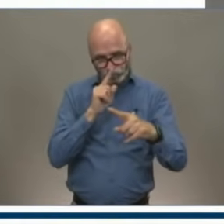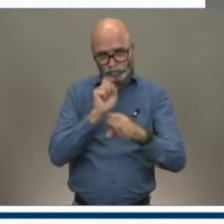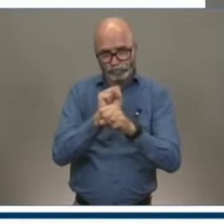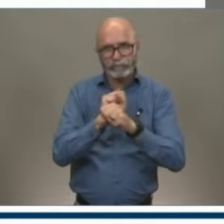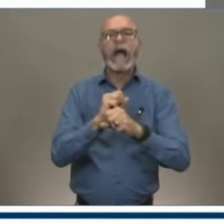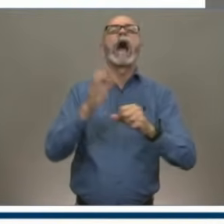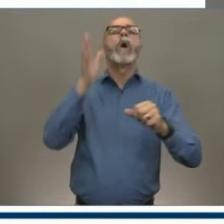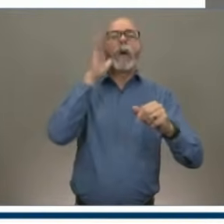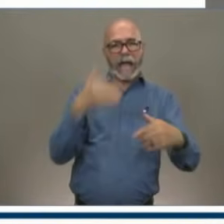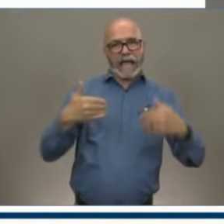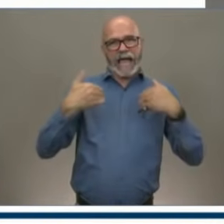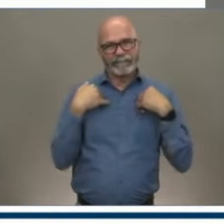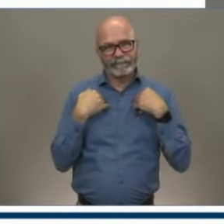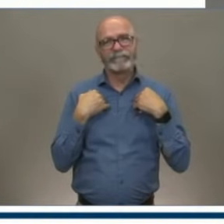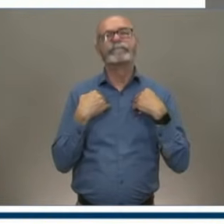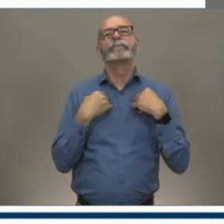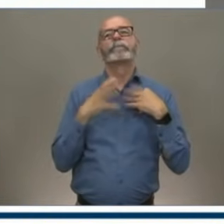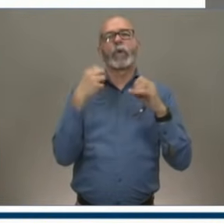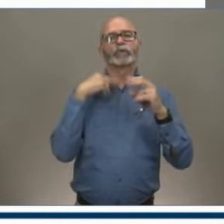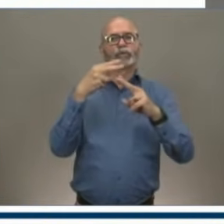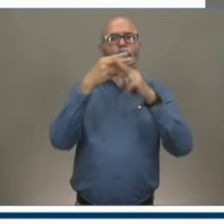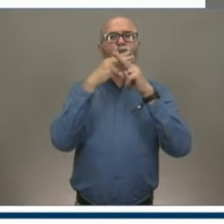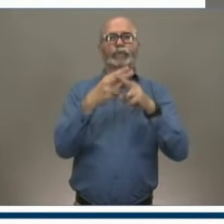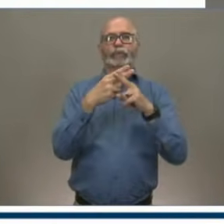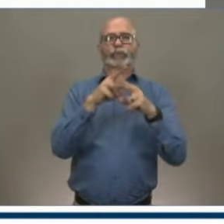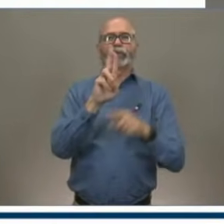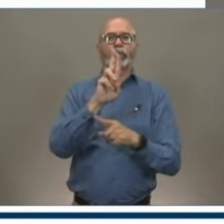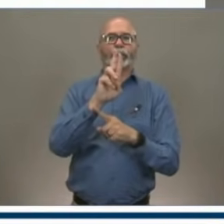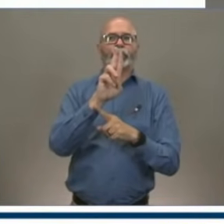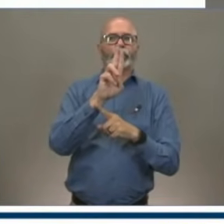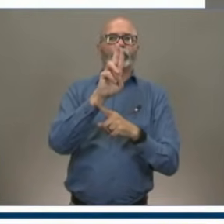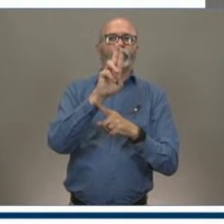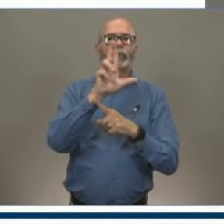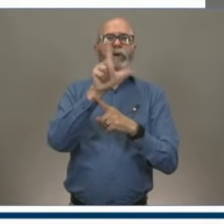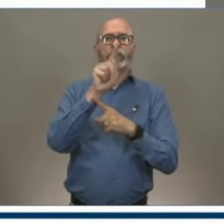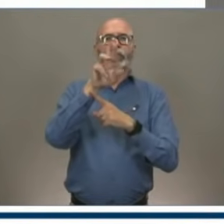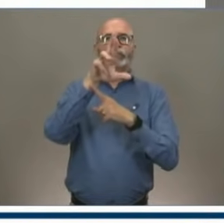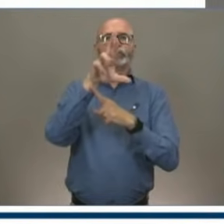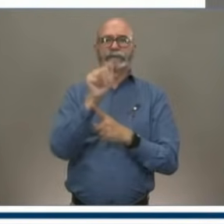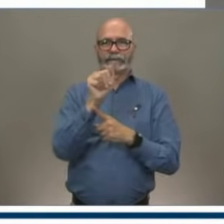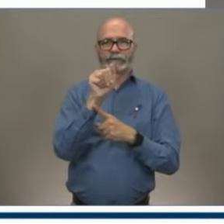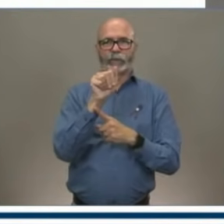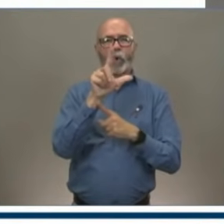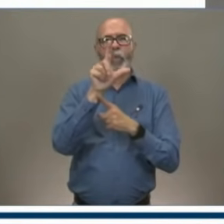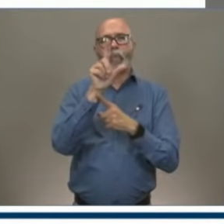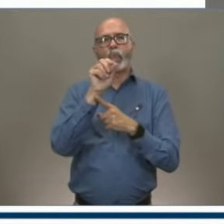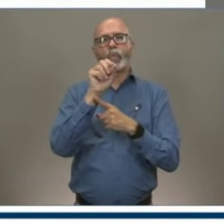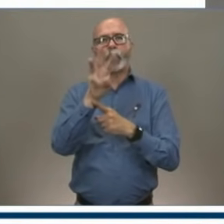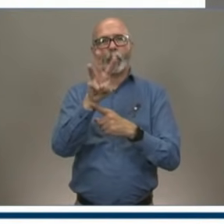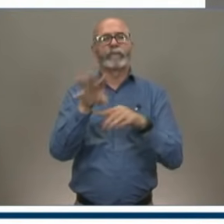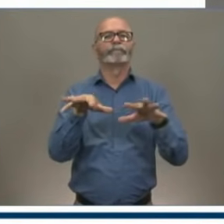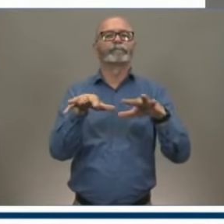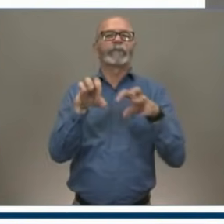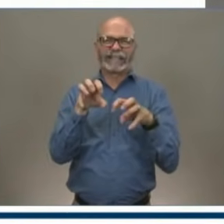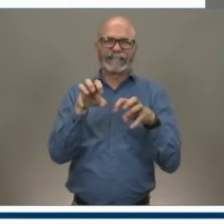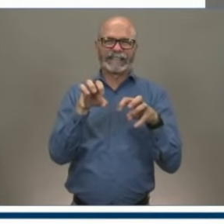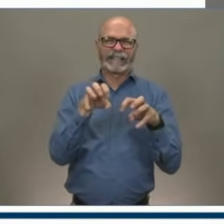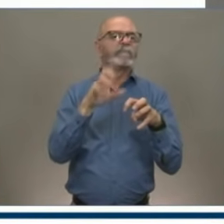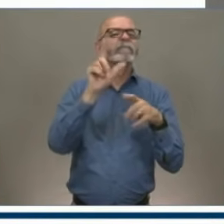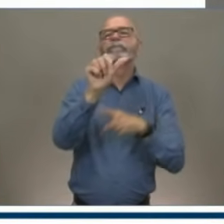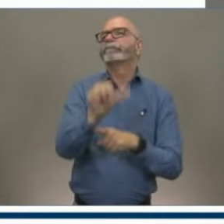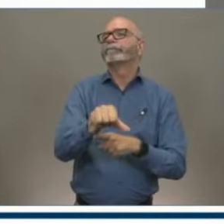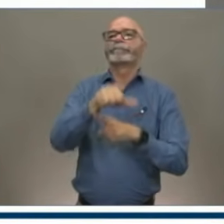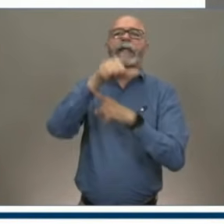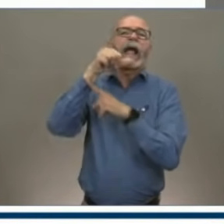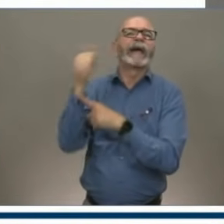ultra-low freezers, more of the regular freezers for other products, and even fridges and other kind of smaller units